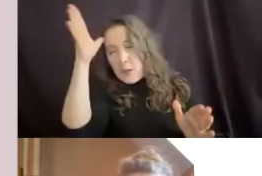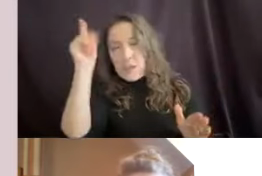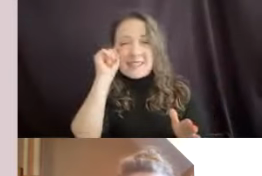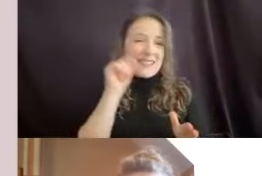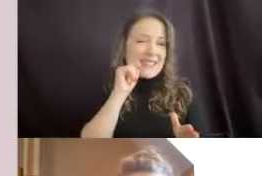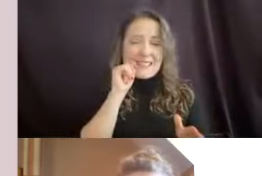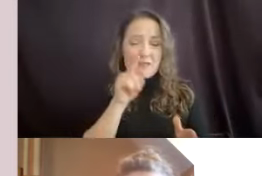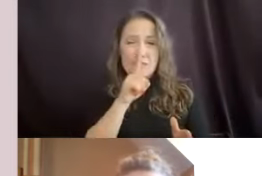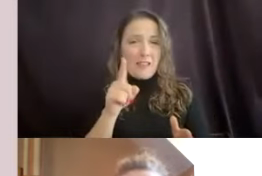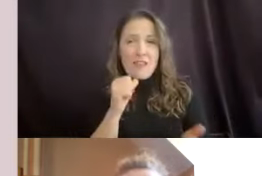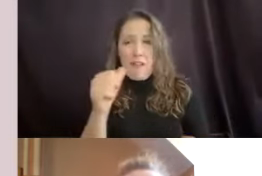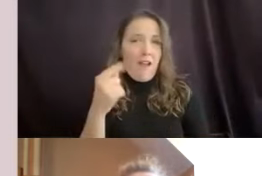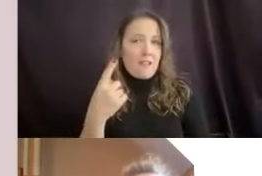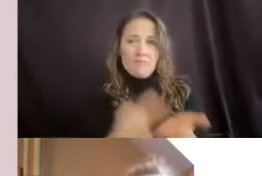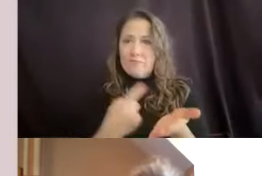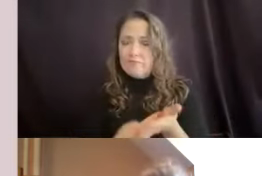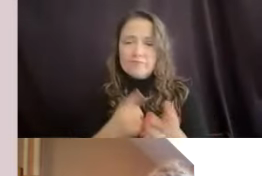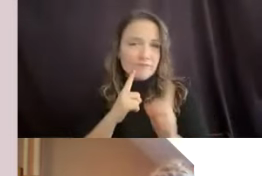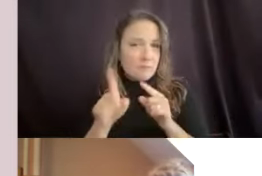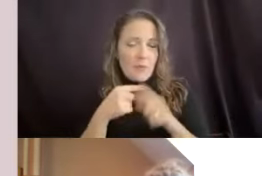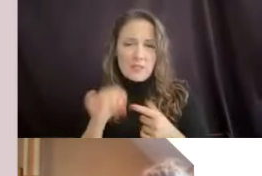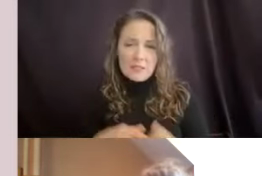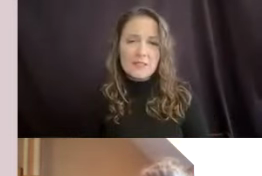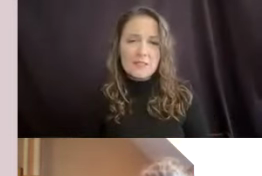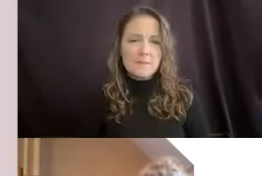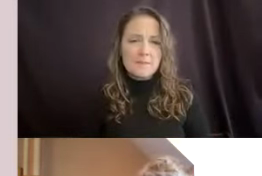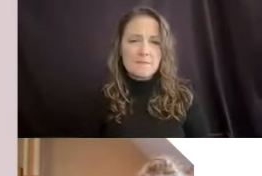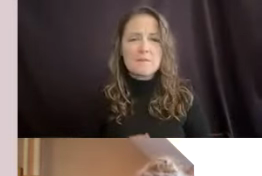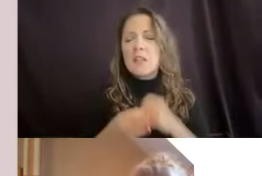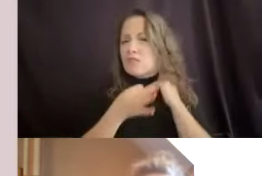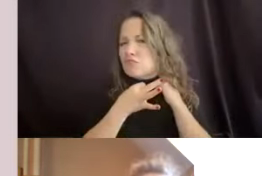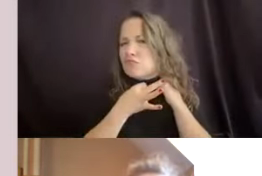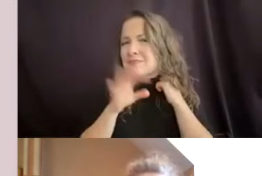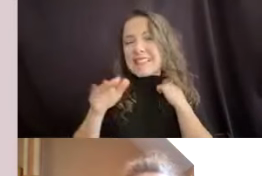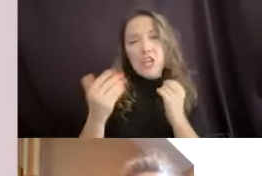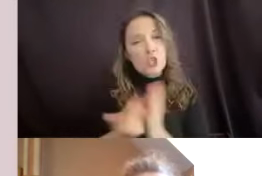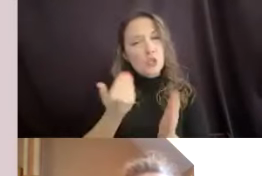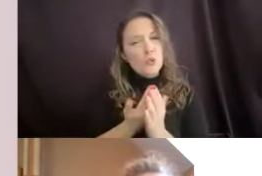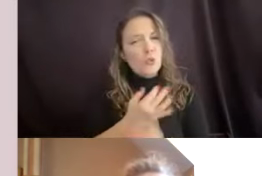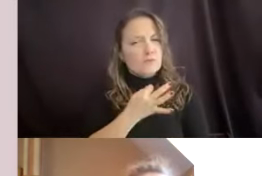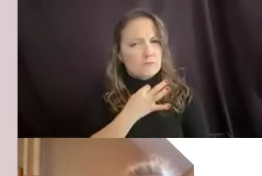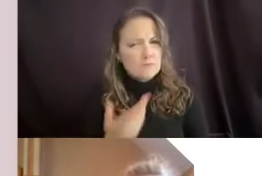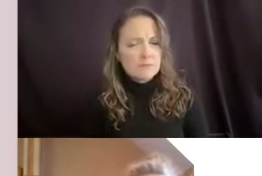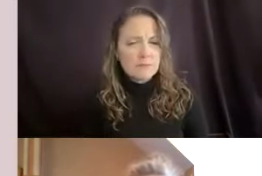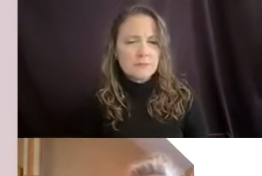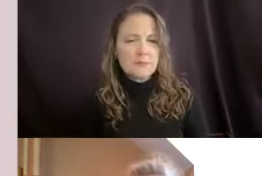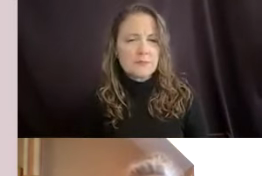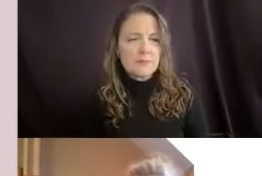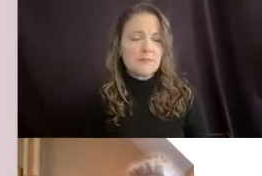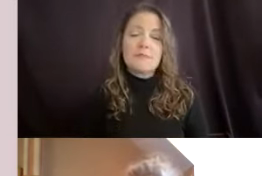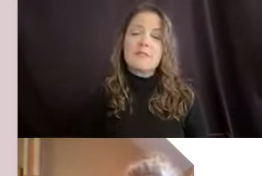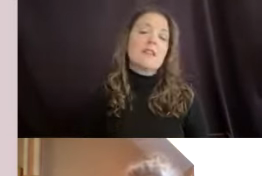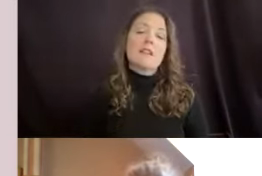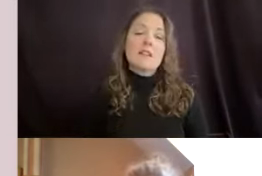not talking about dating violence. And I want to know if that's a new trend. Um, so, do these